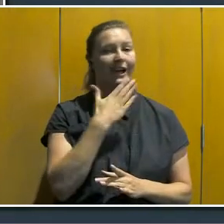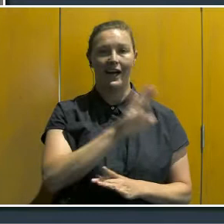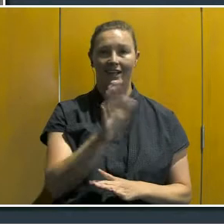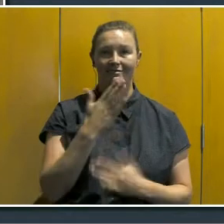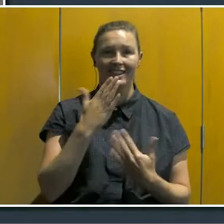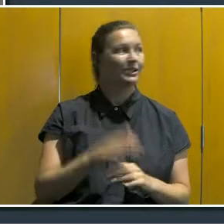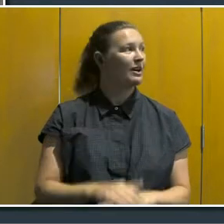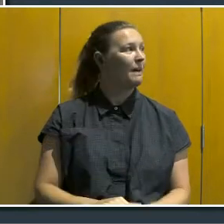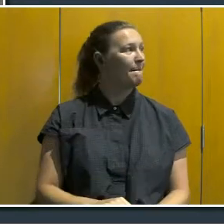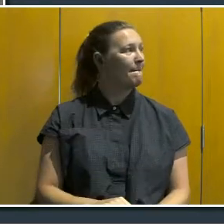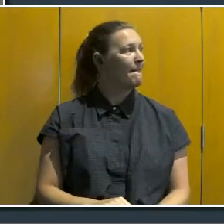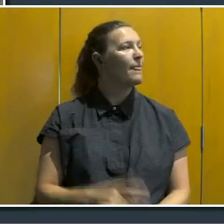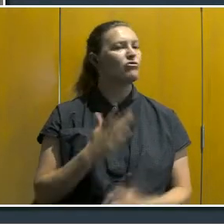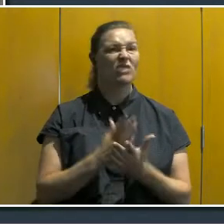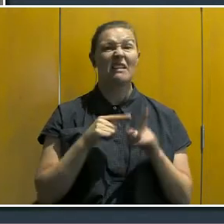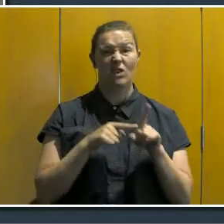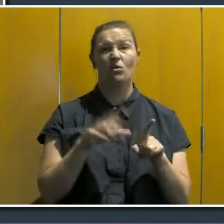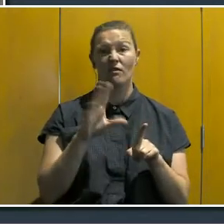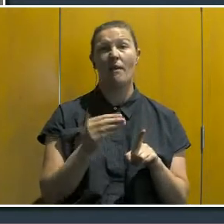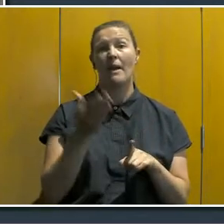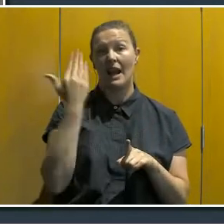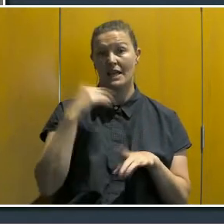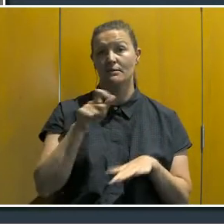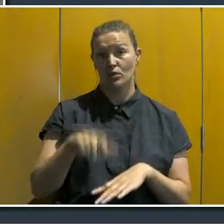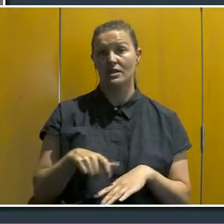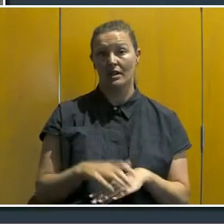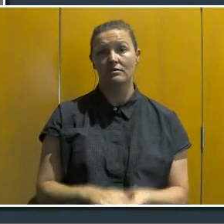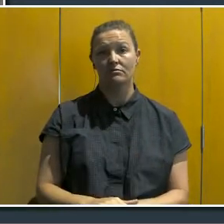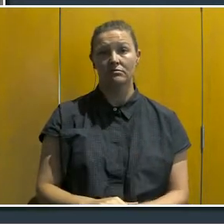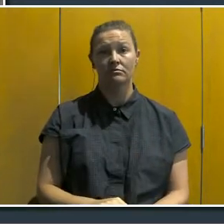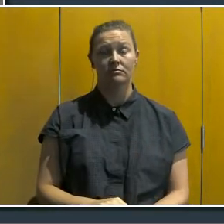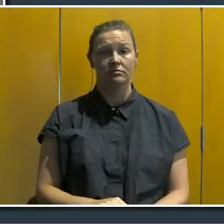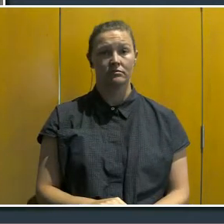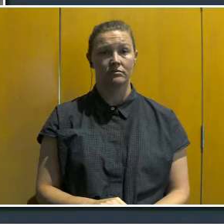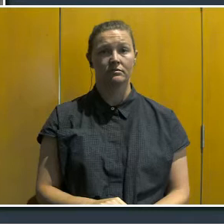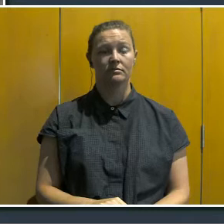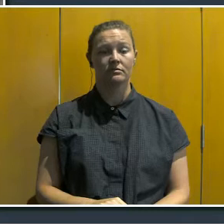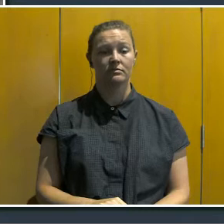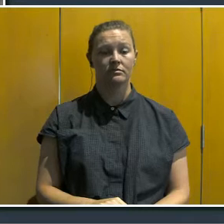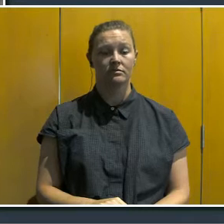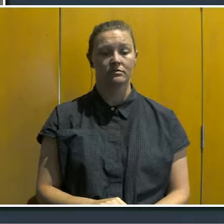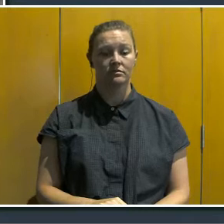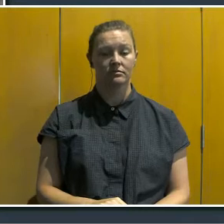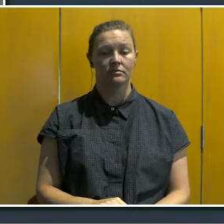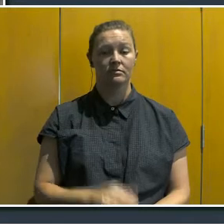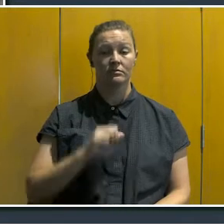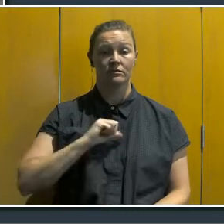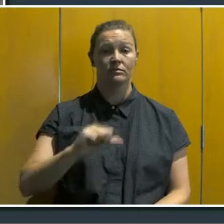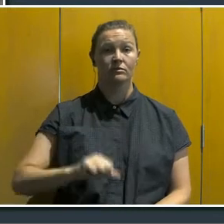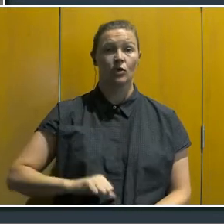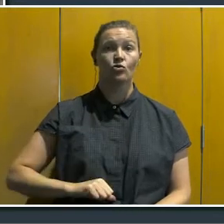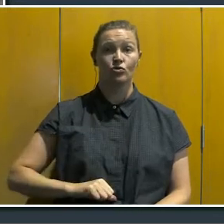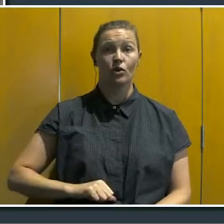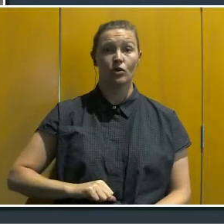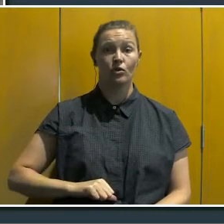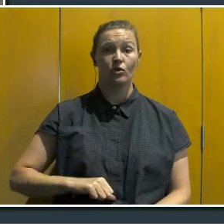I'm probably building on what this Mr. Macklow has just said. Rurally, we